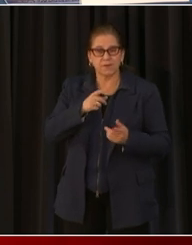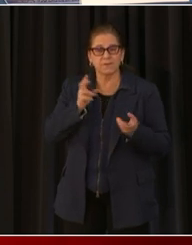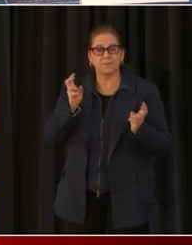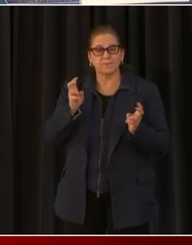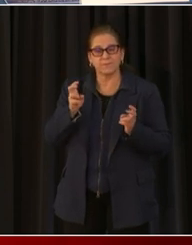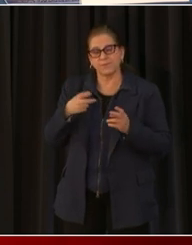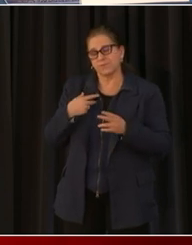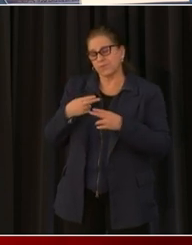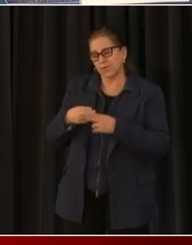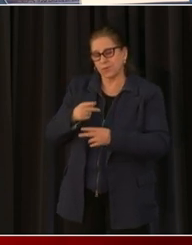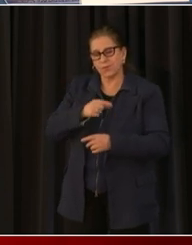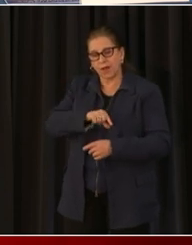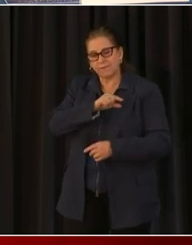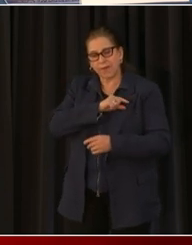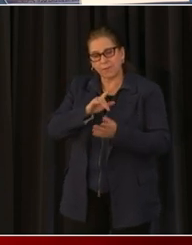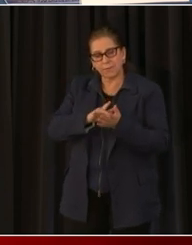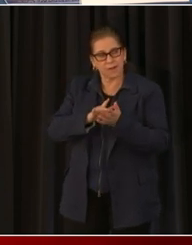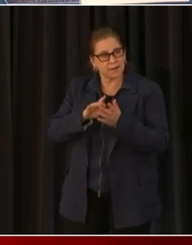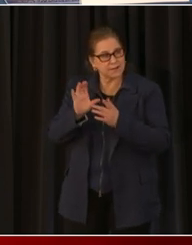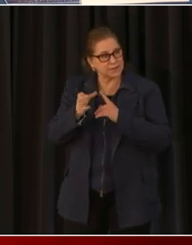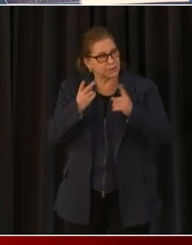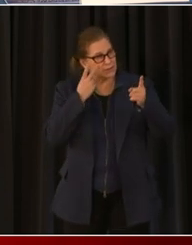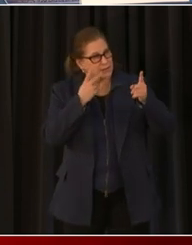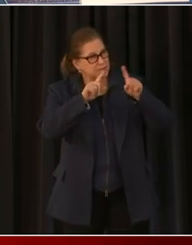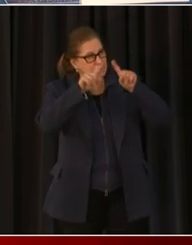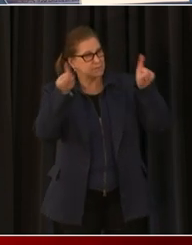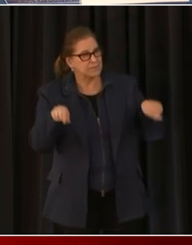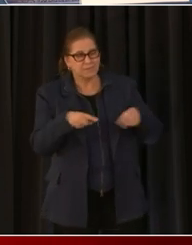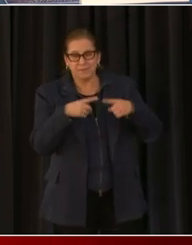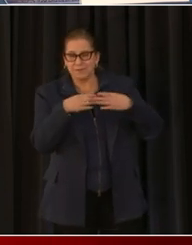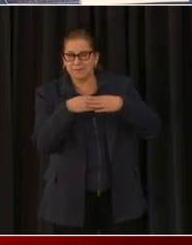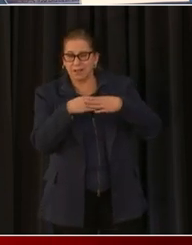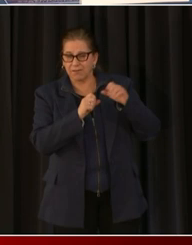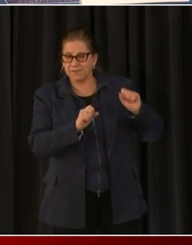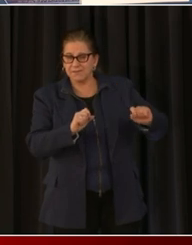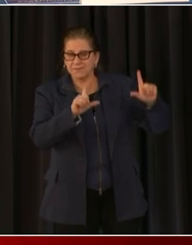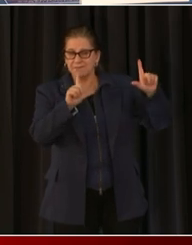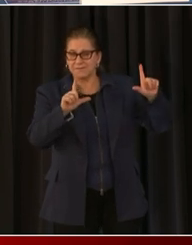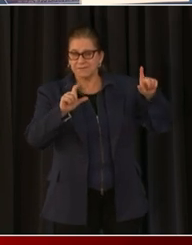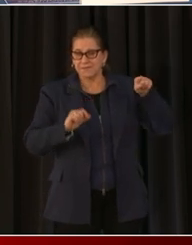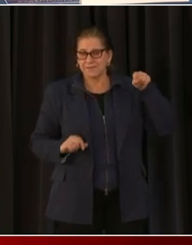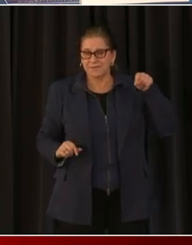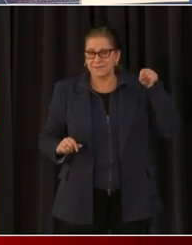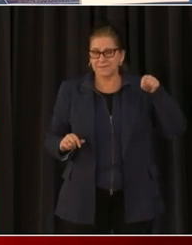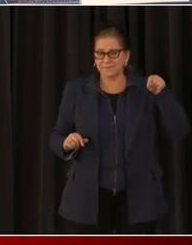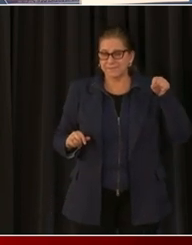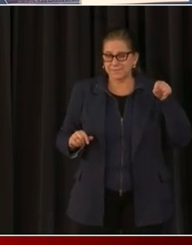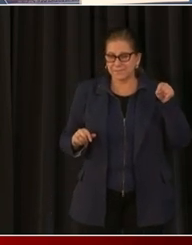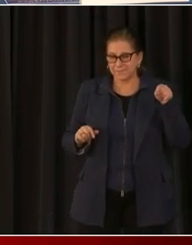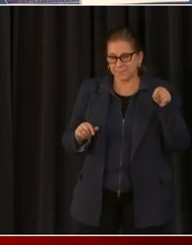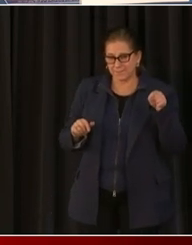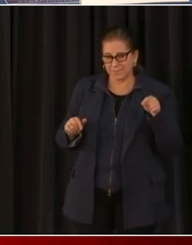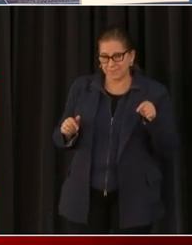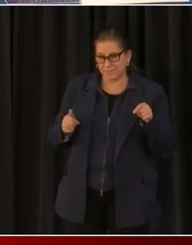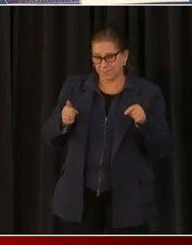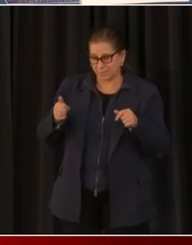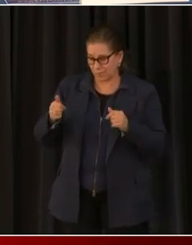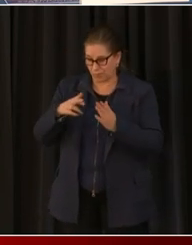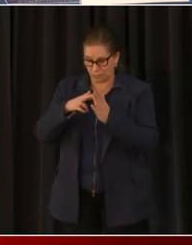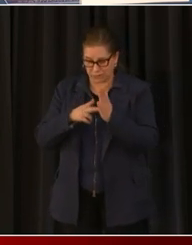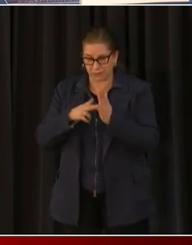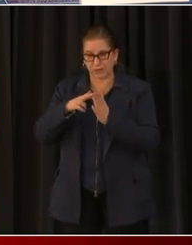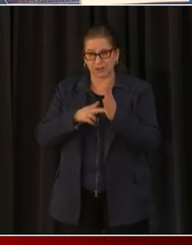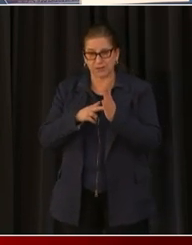conditions are provided here. Individuals will self-attest when they register for an appointment